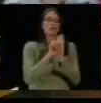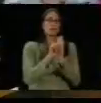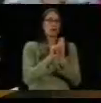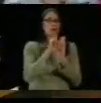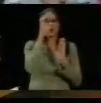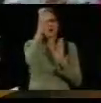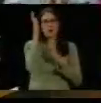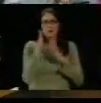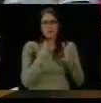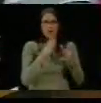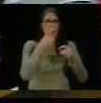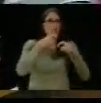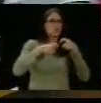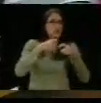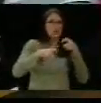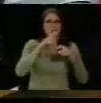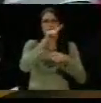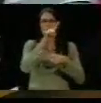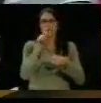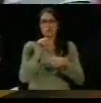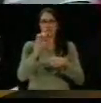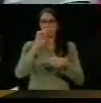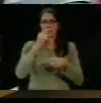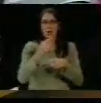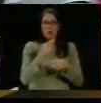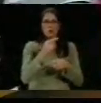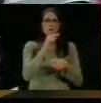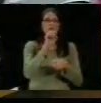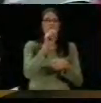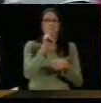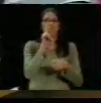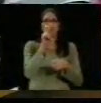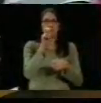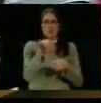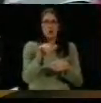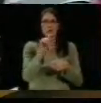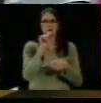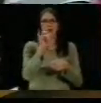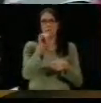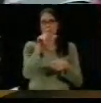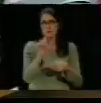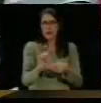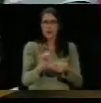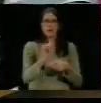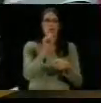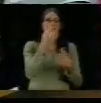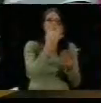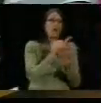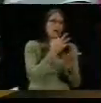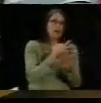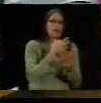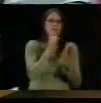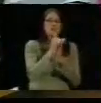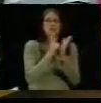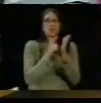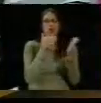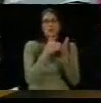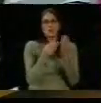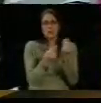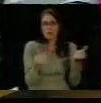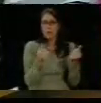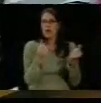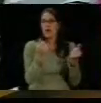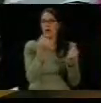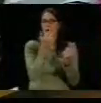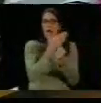plan, utilities, zoning, survey, title, financing, lawsuit settlement, all of those things that they're trying to get their arms